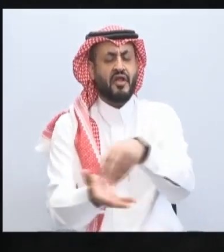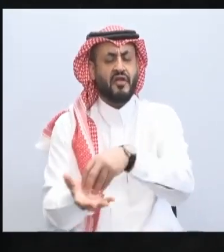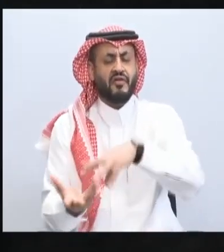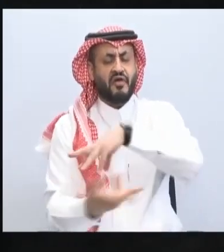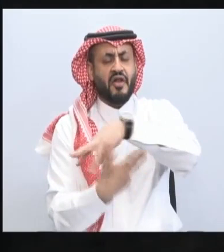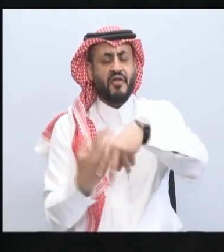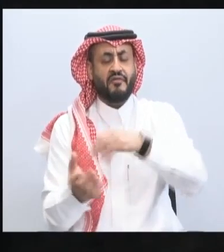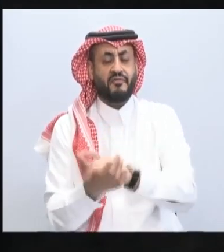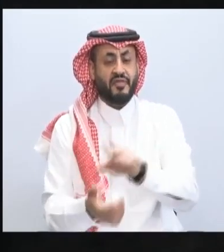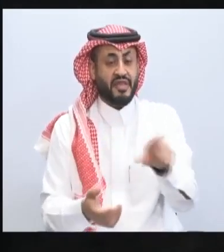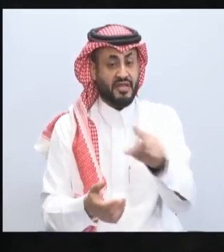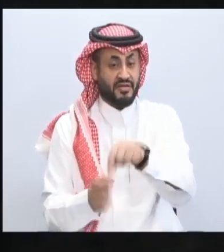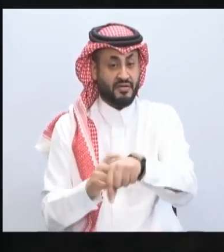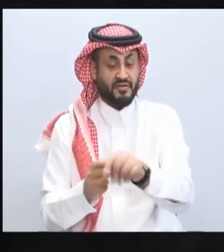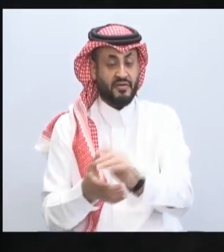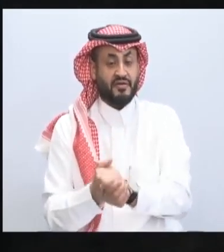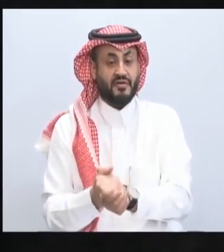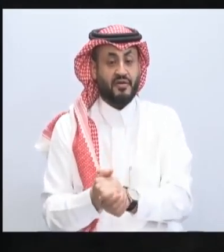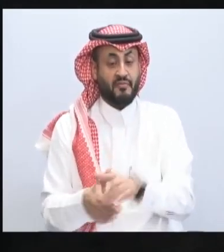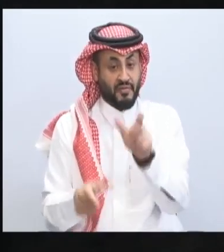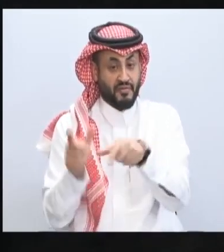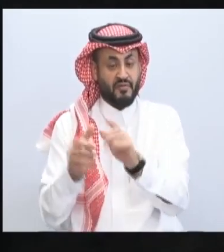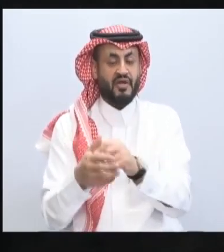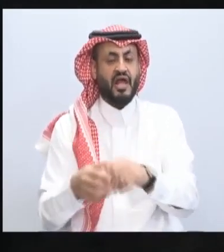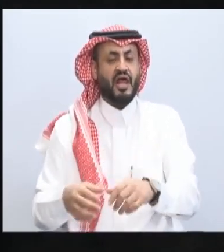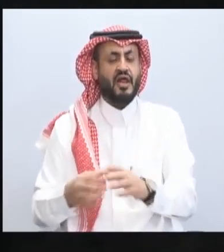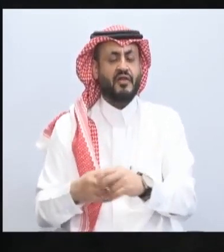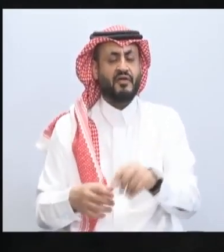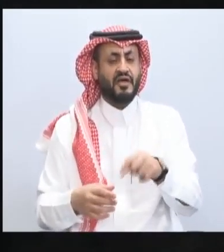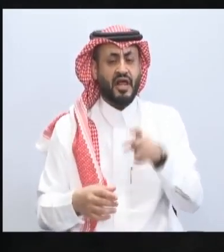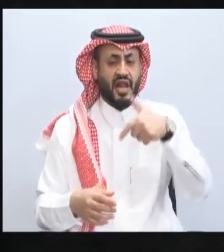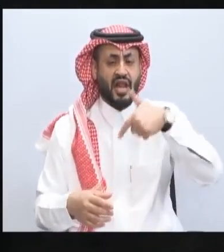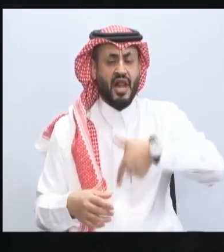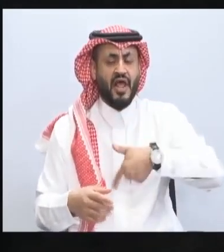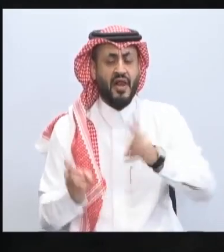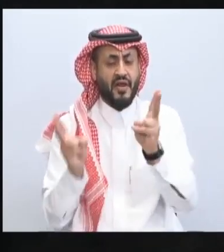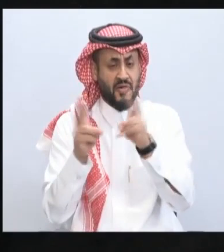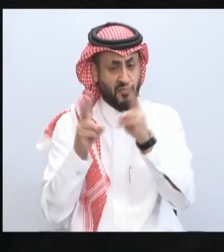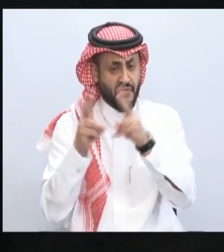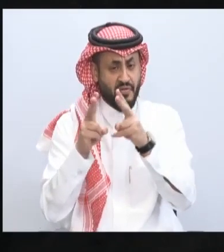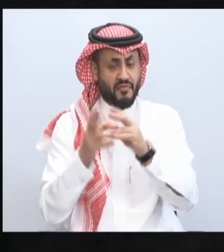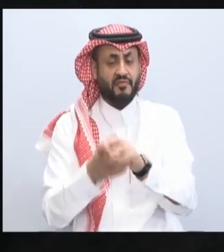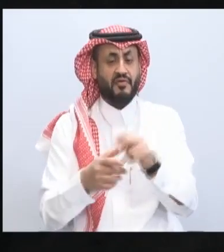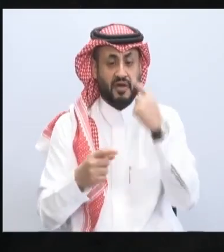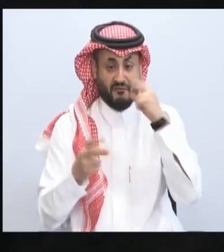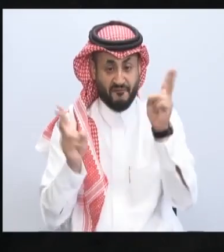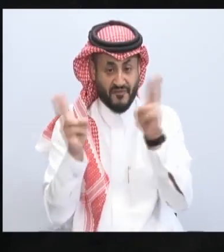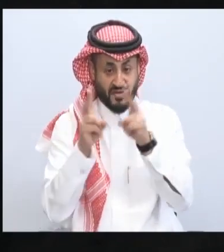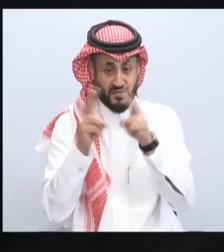at the same time, people still need the human contact that we can find and enjoy face to face.